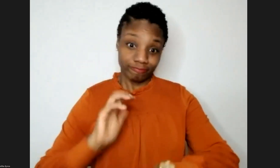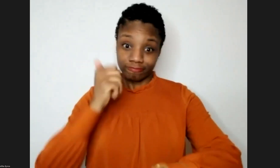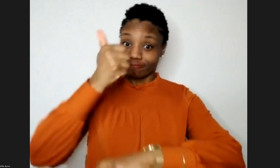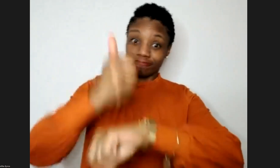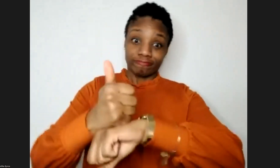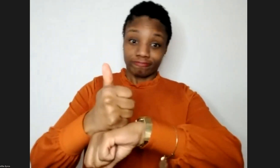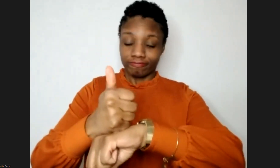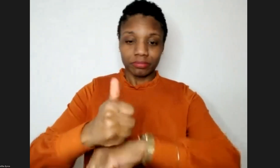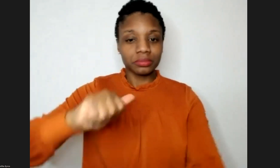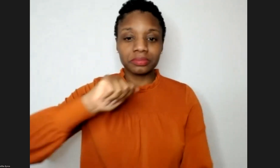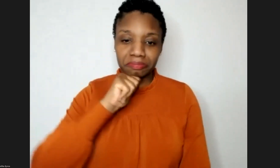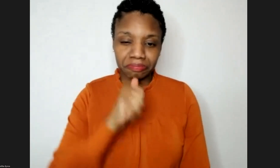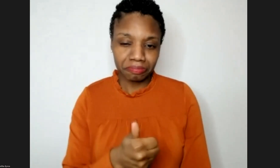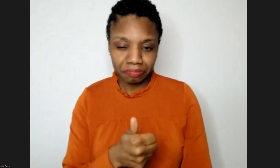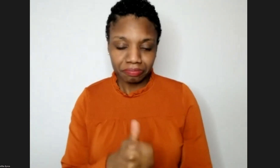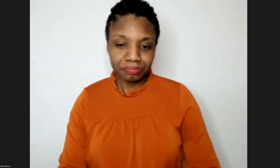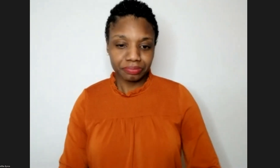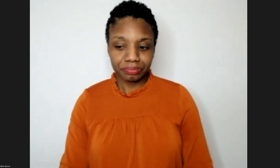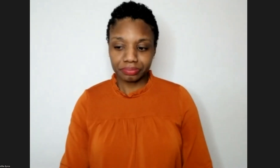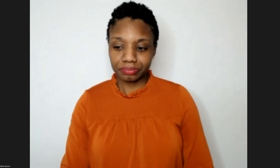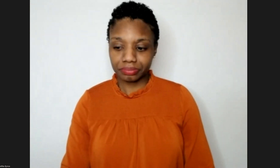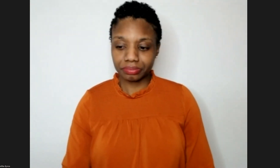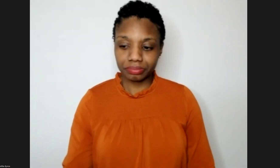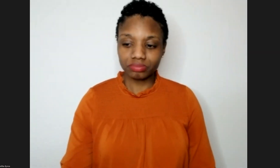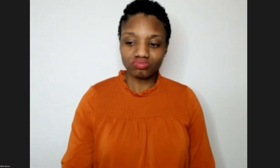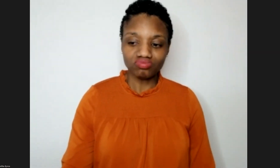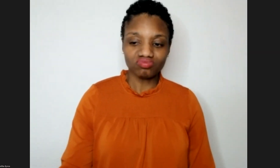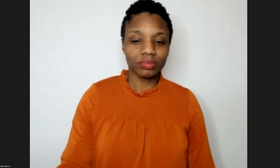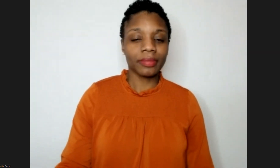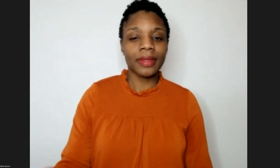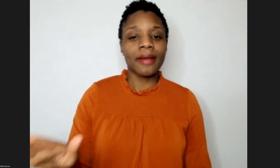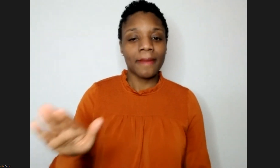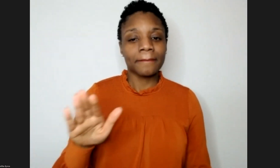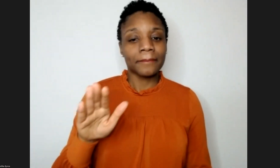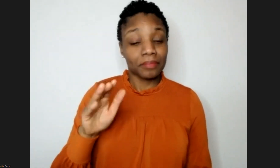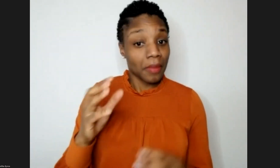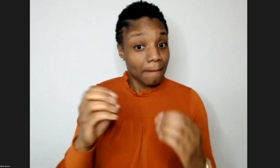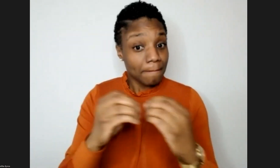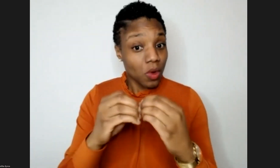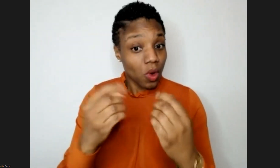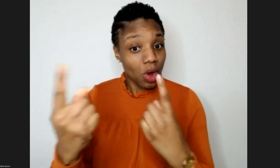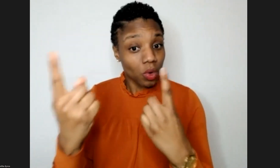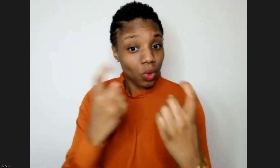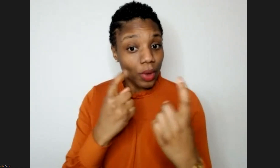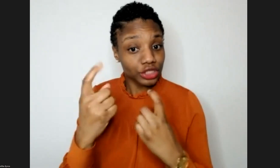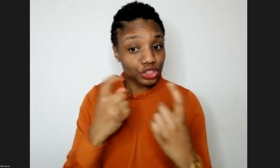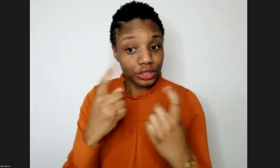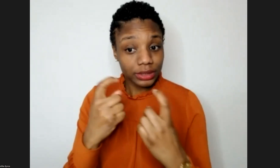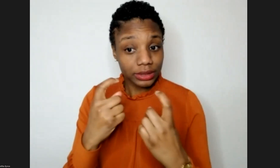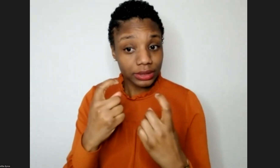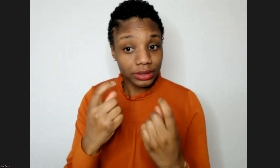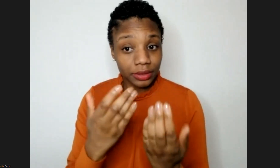Yeah, thank you so much. I think are there other hands or questions, Kessel?